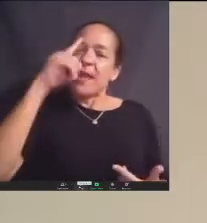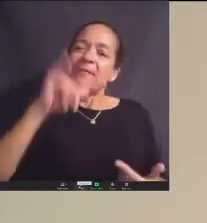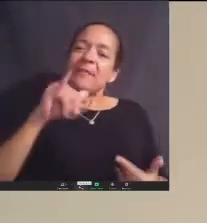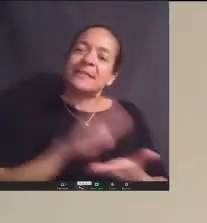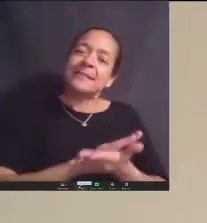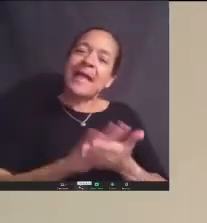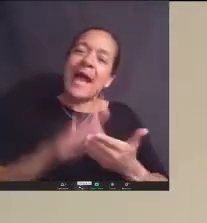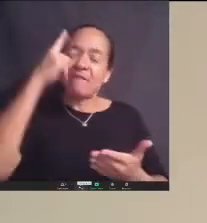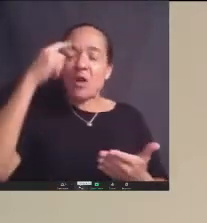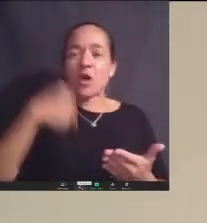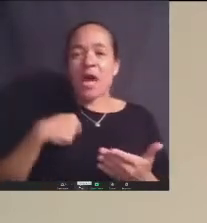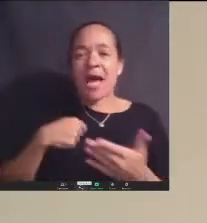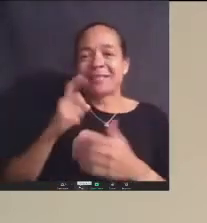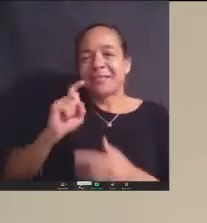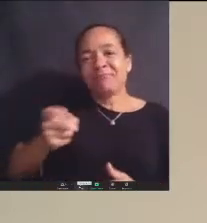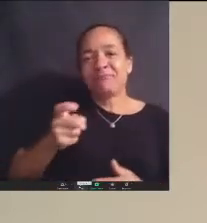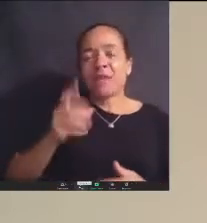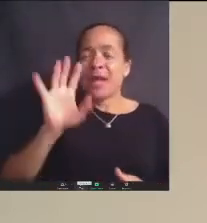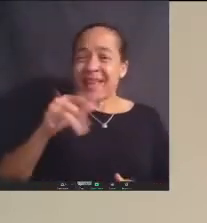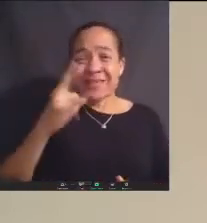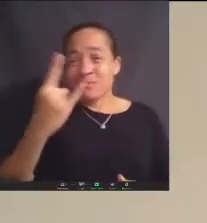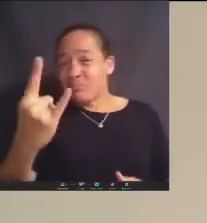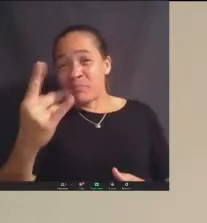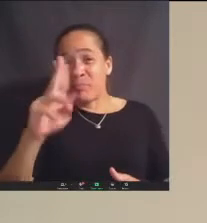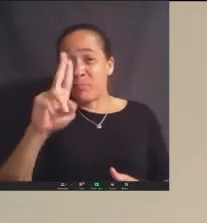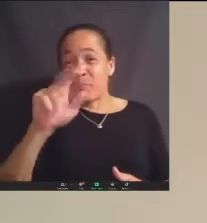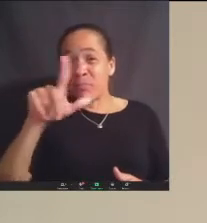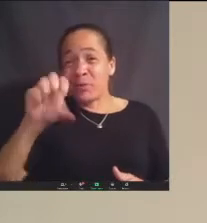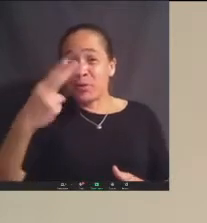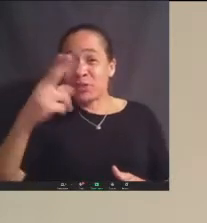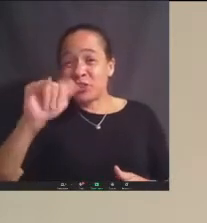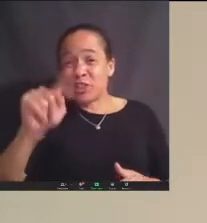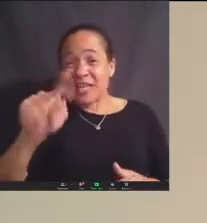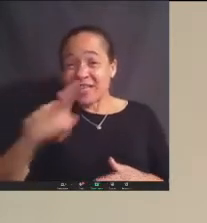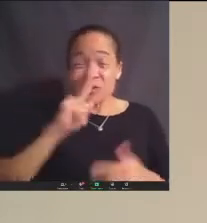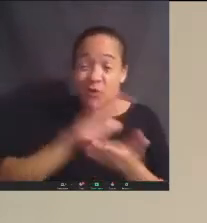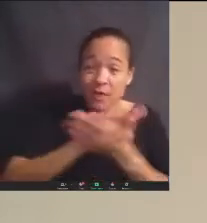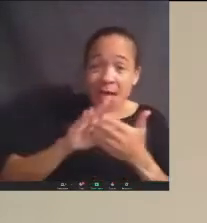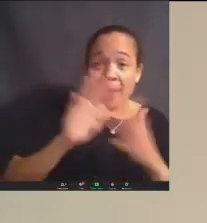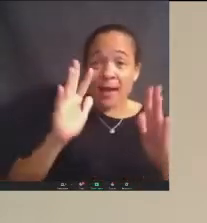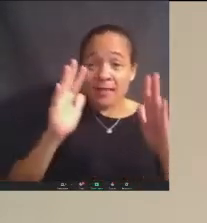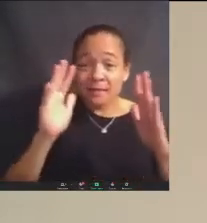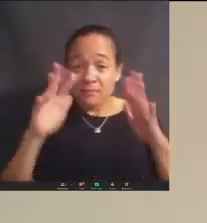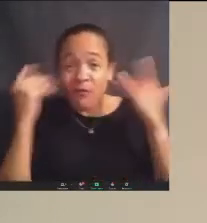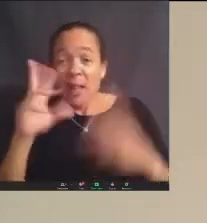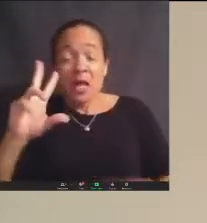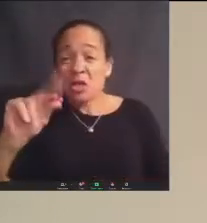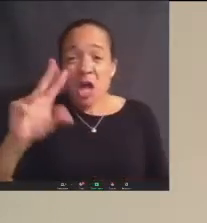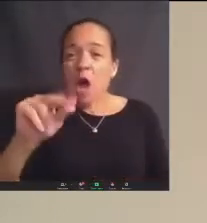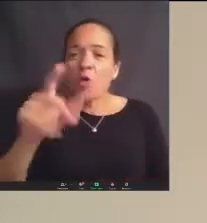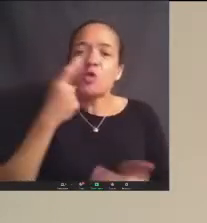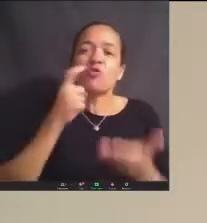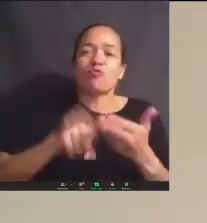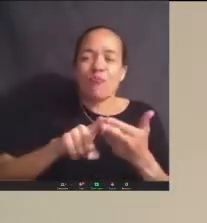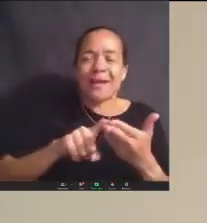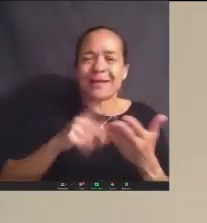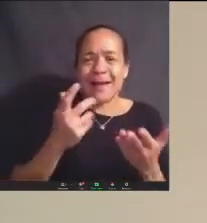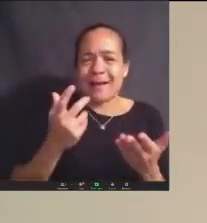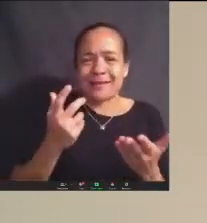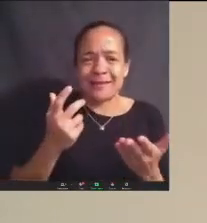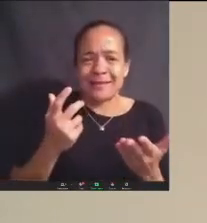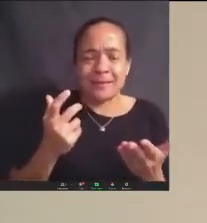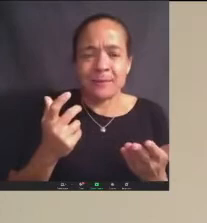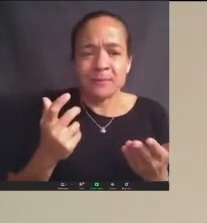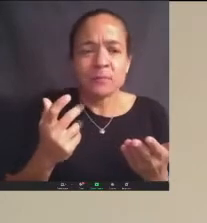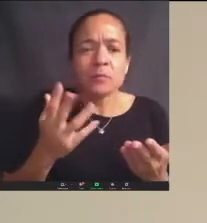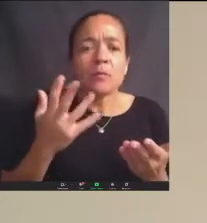bullshit. You're not being kind. You're not being generous. You're recognizing the truth of people, right? And so when we, again, polled 2,000